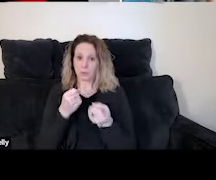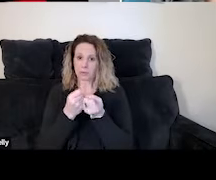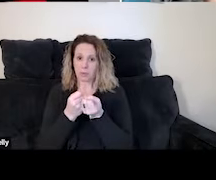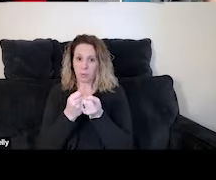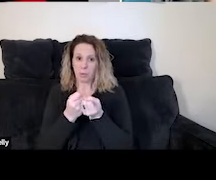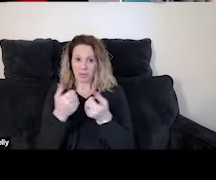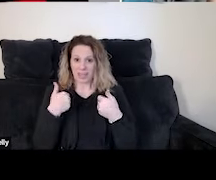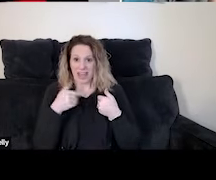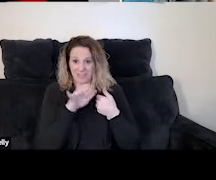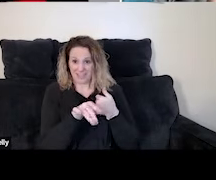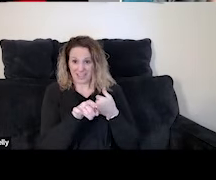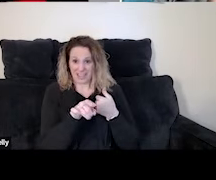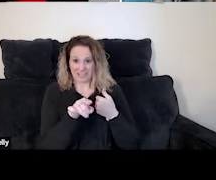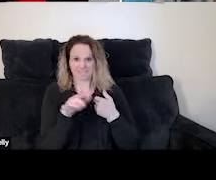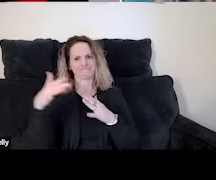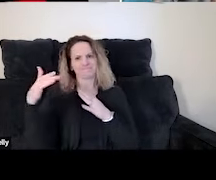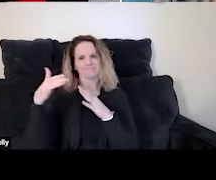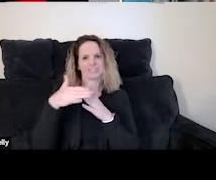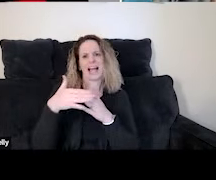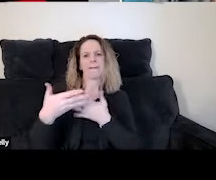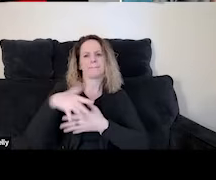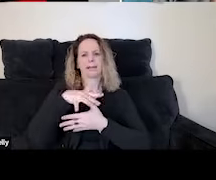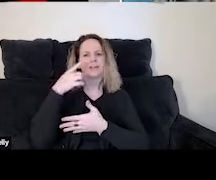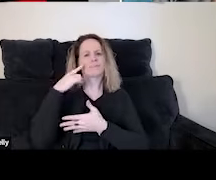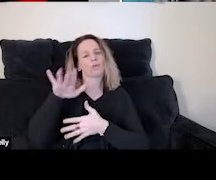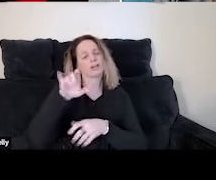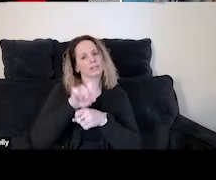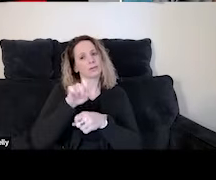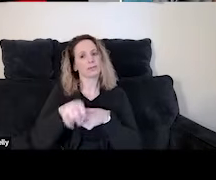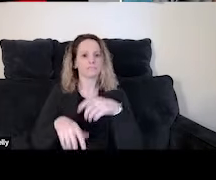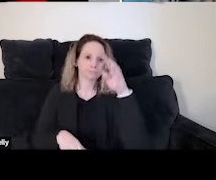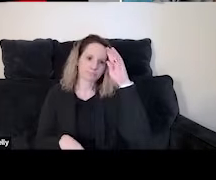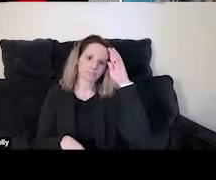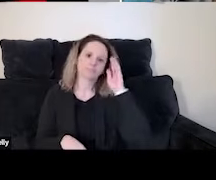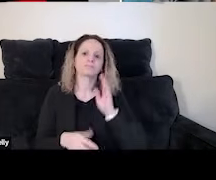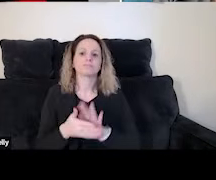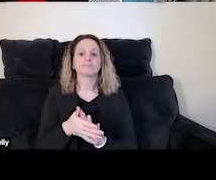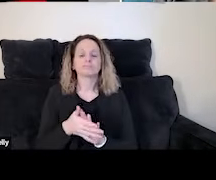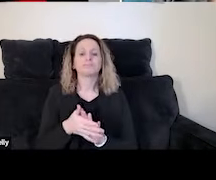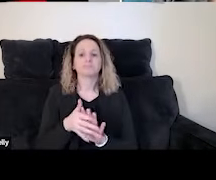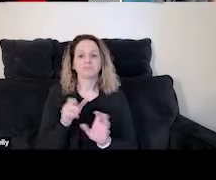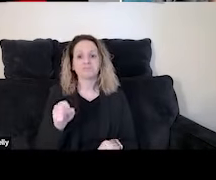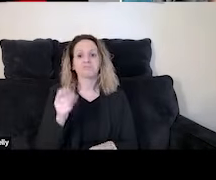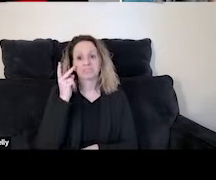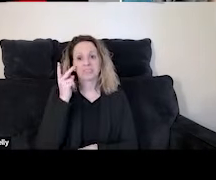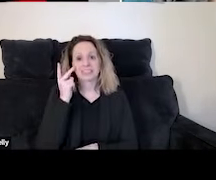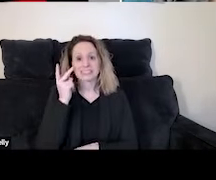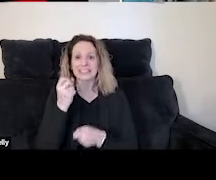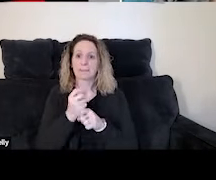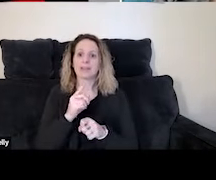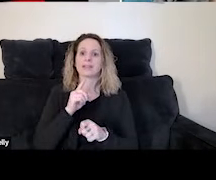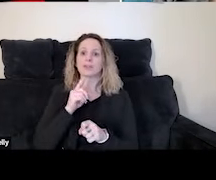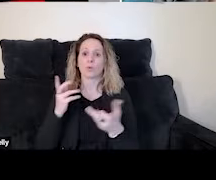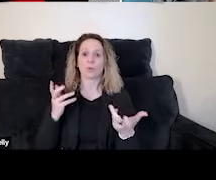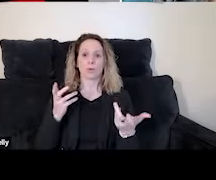has been his top priority throughout his career. And so you can see that he's lifting that up in